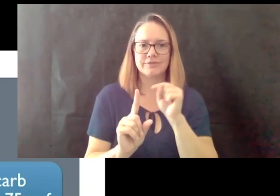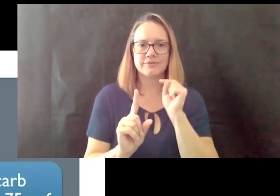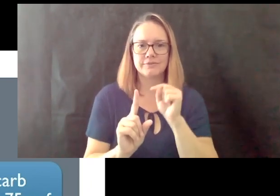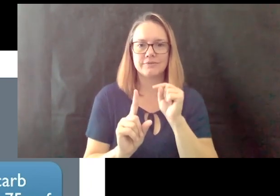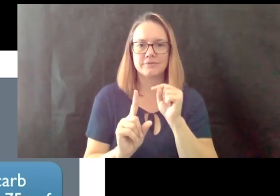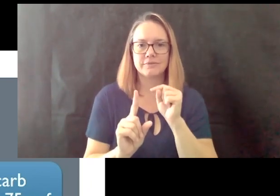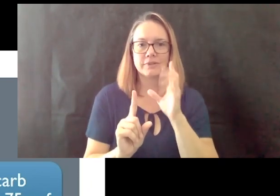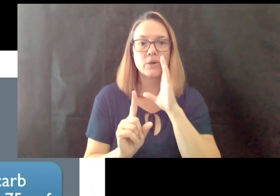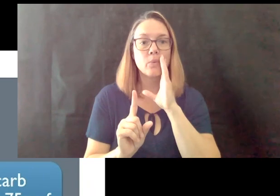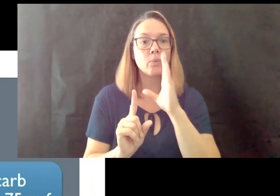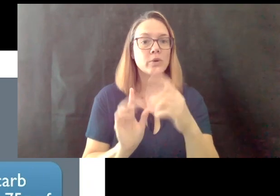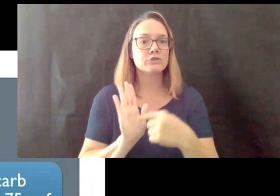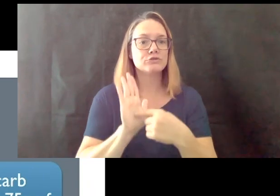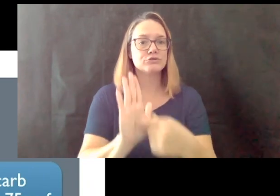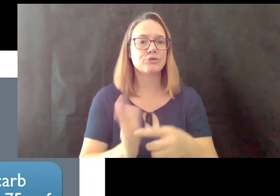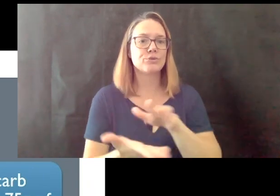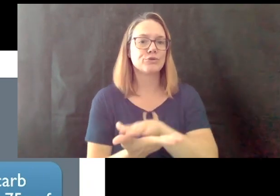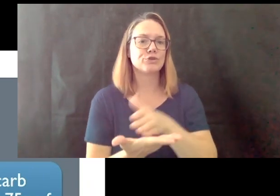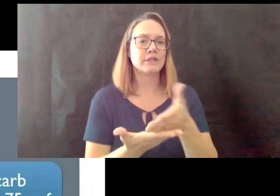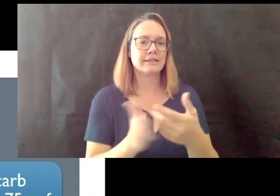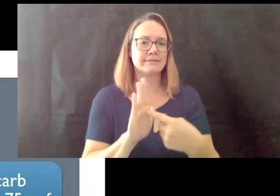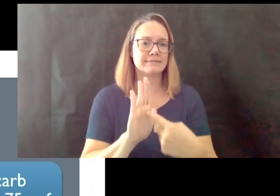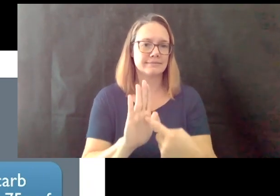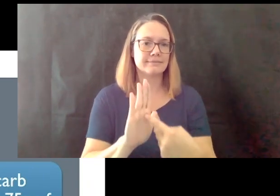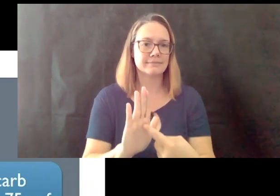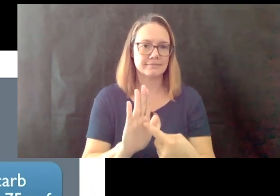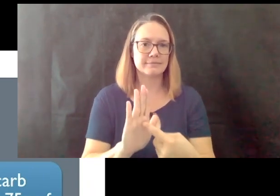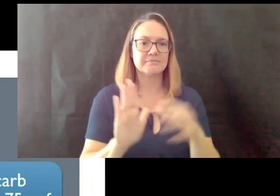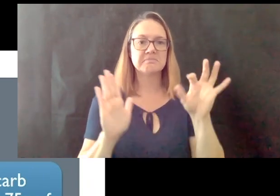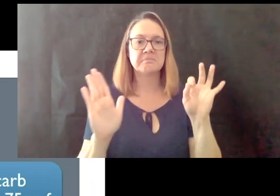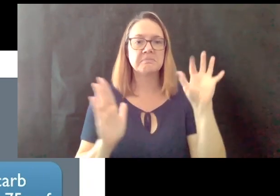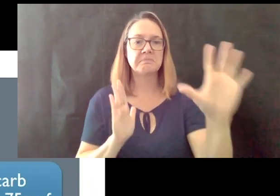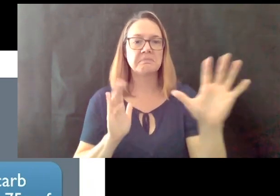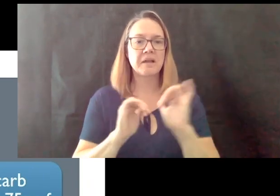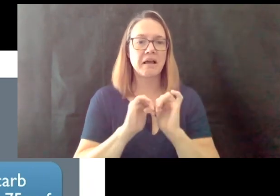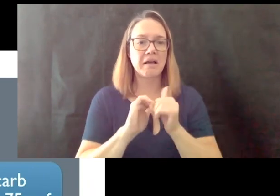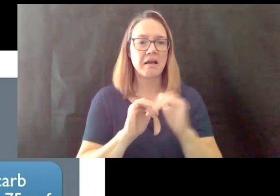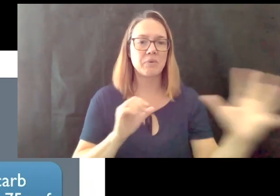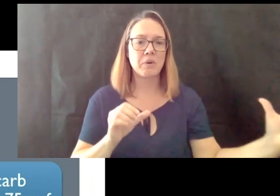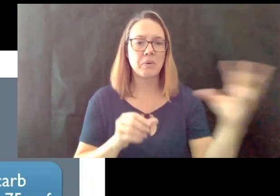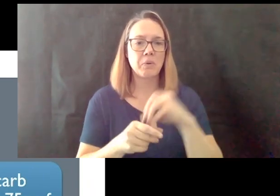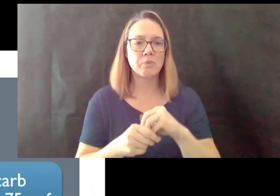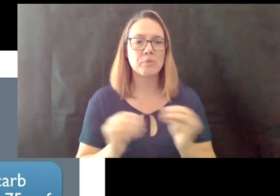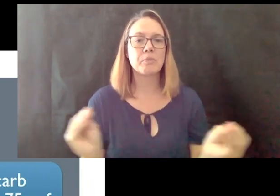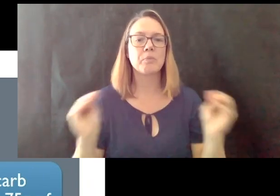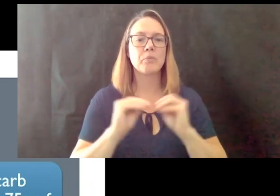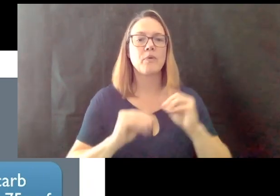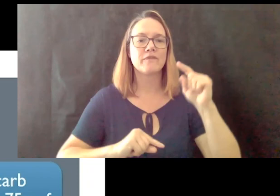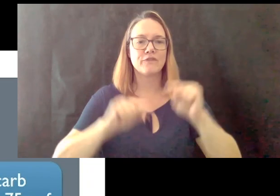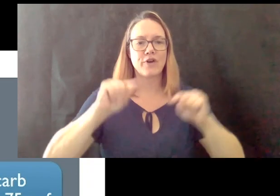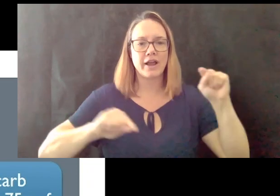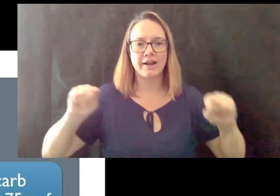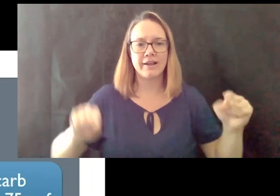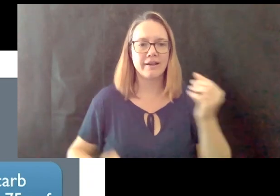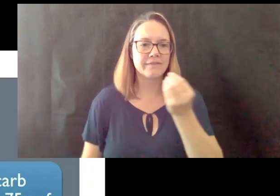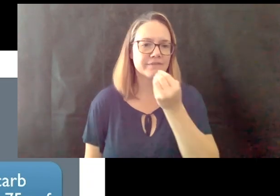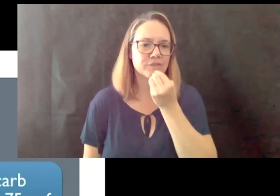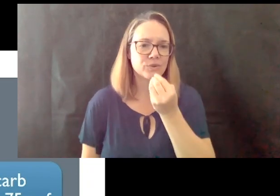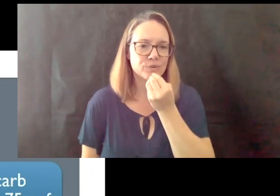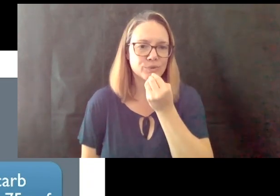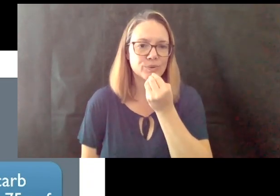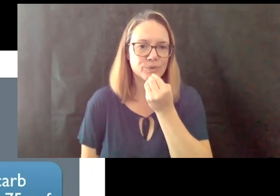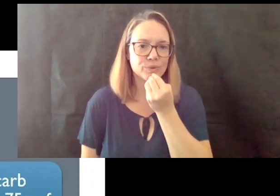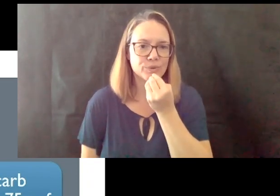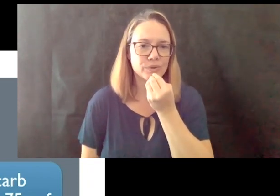this. We're going to include some cooking demonstrations and help give you guys tips and ideas on how to incorporate more variety